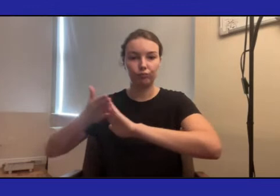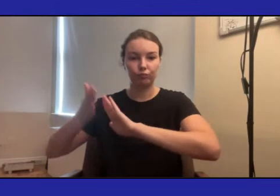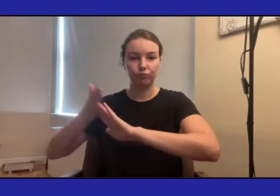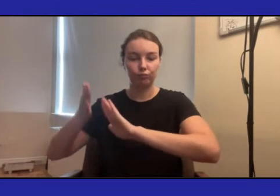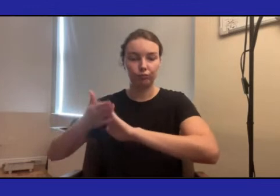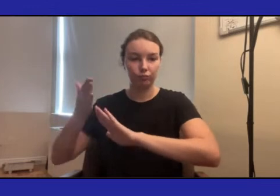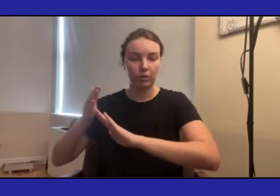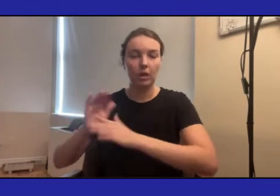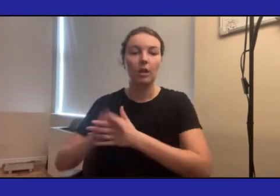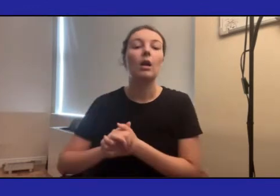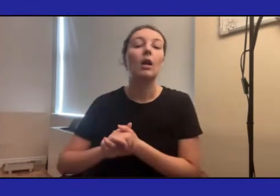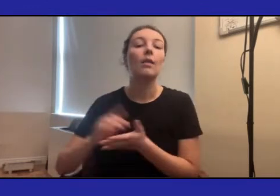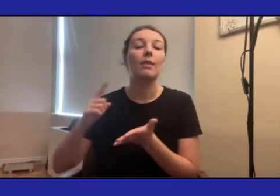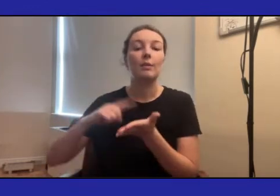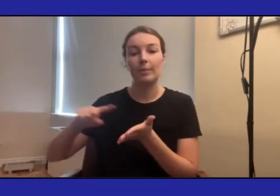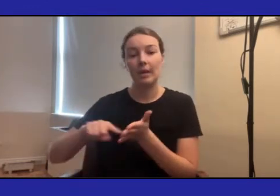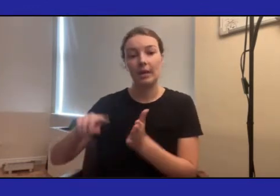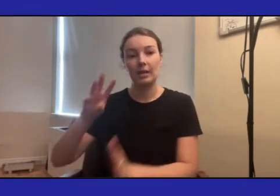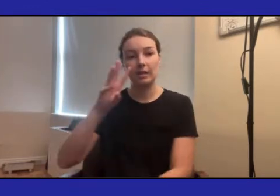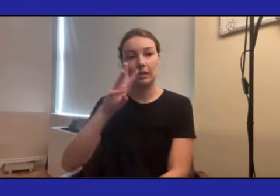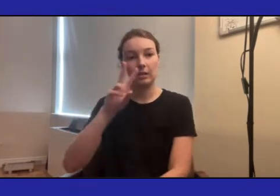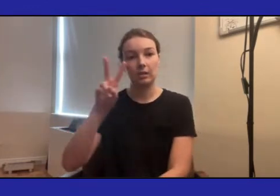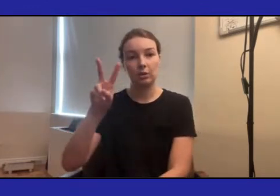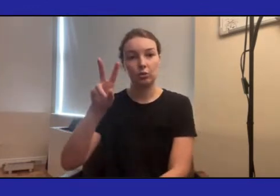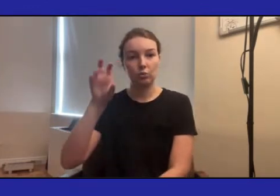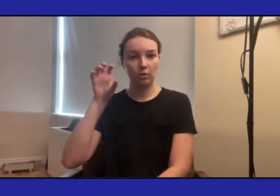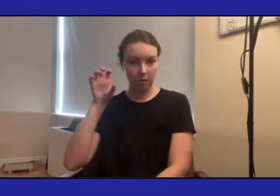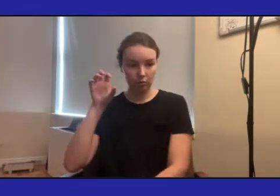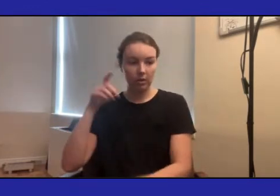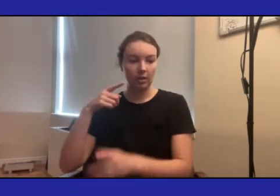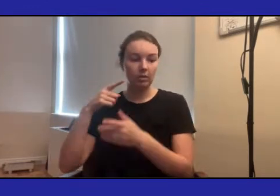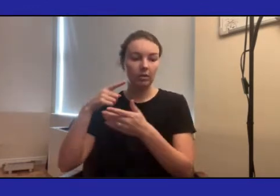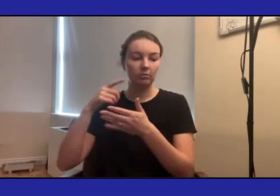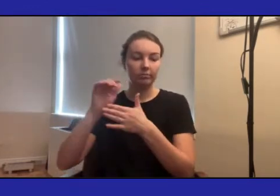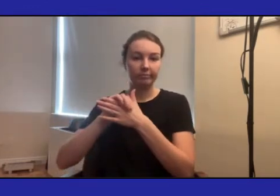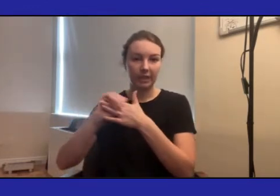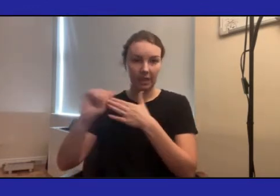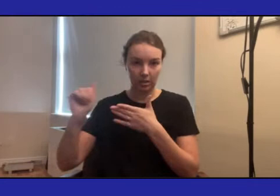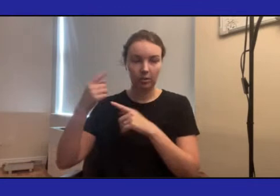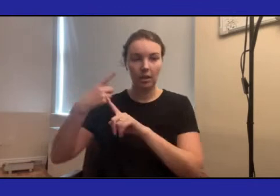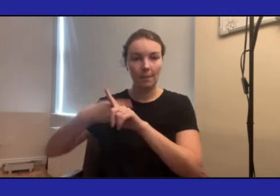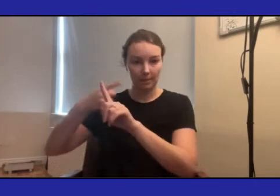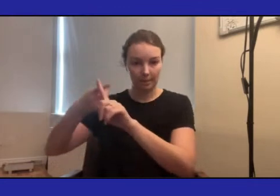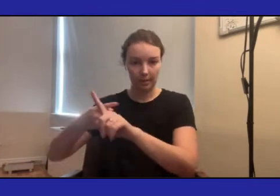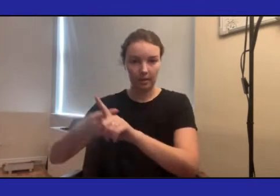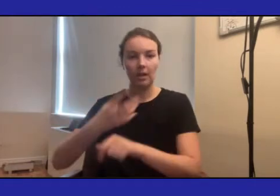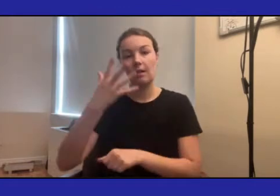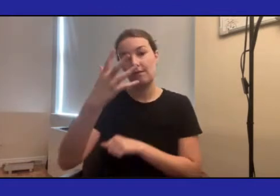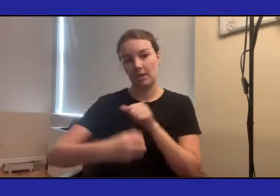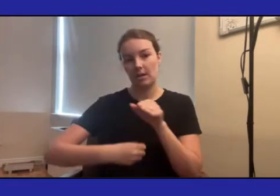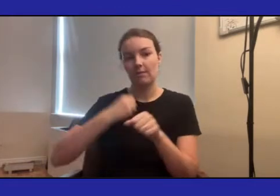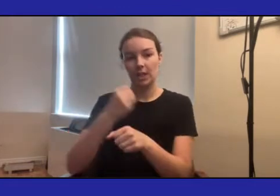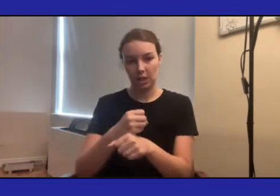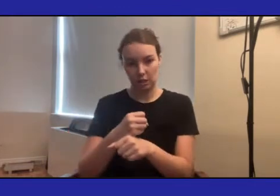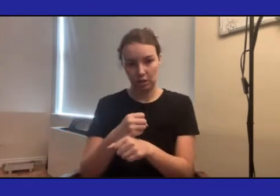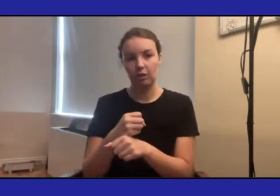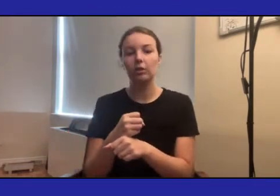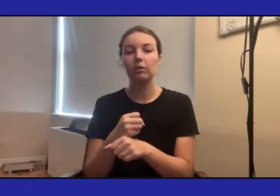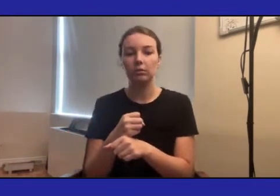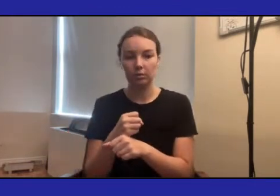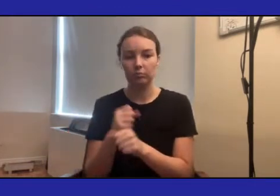month, and it'll be a 5-year deal, as I say, terminable by either party